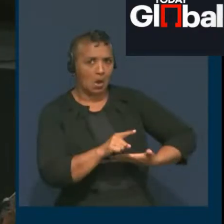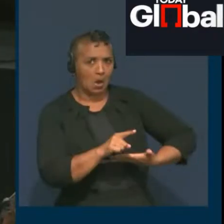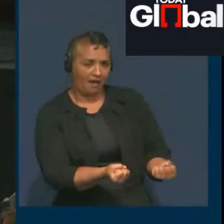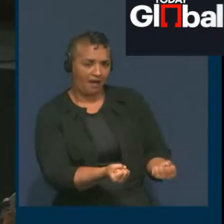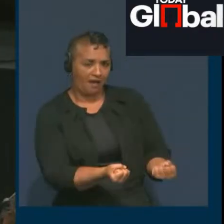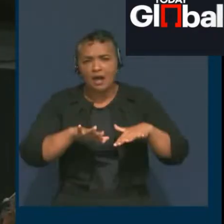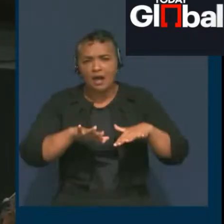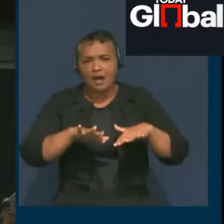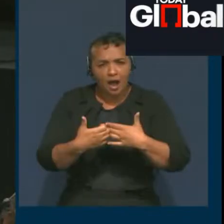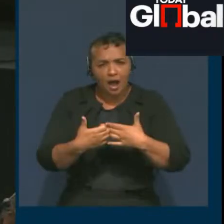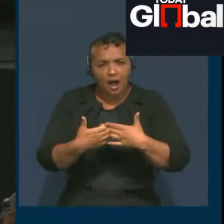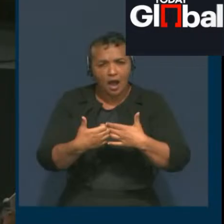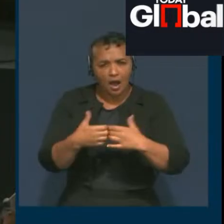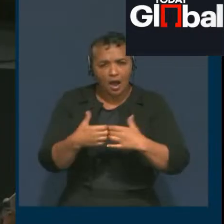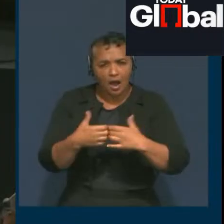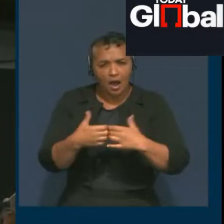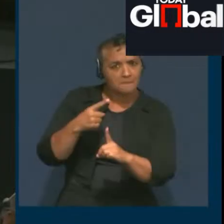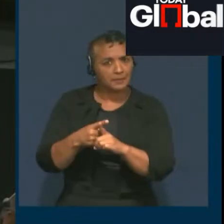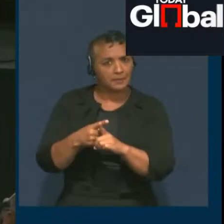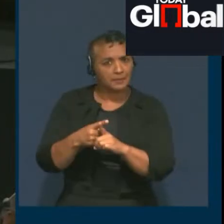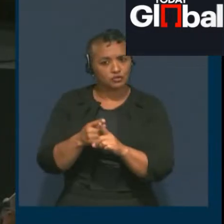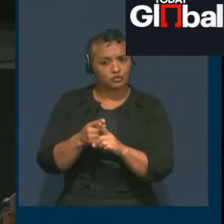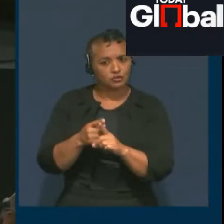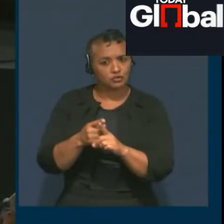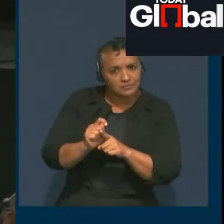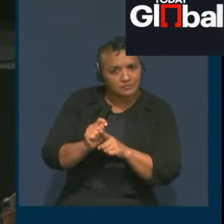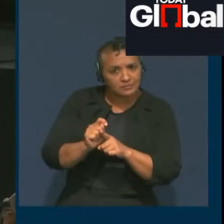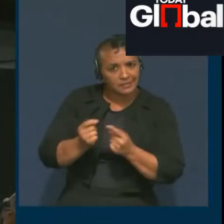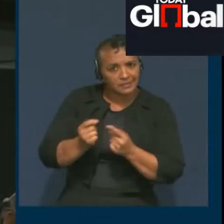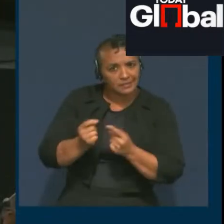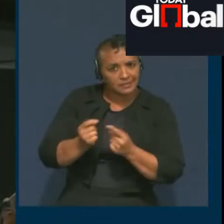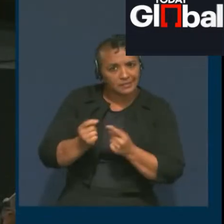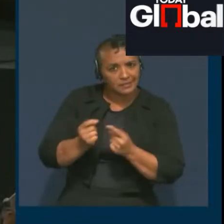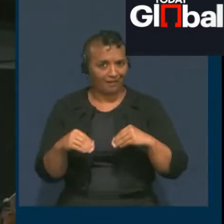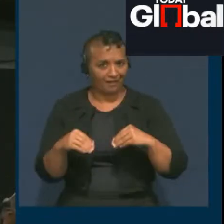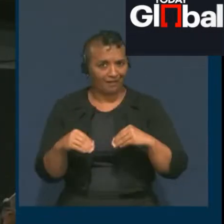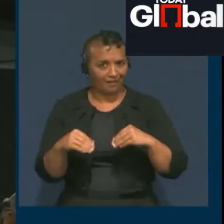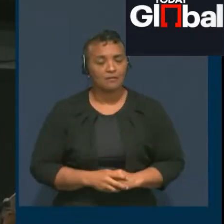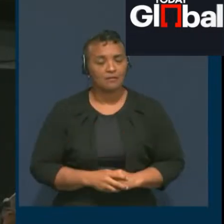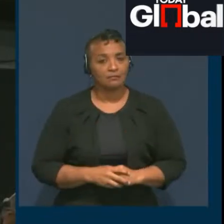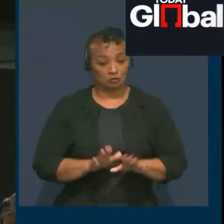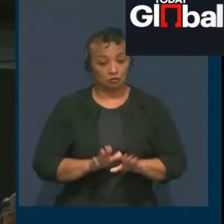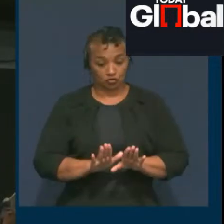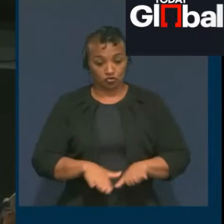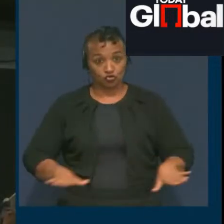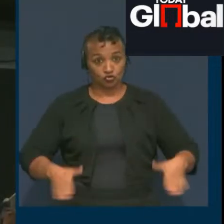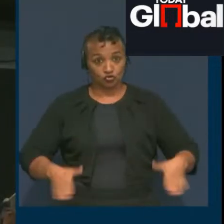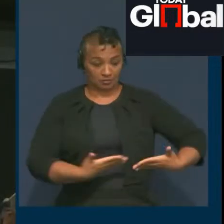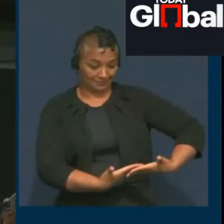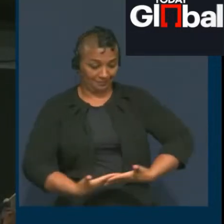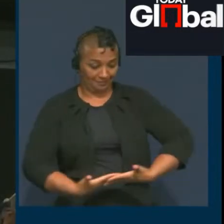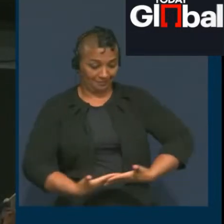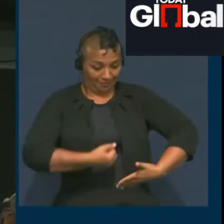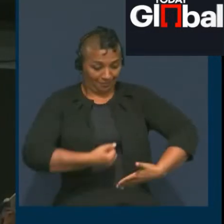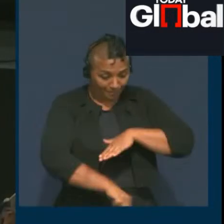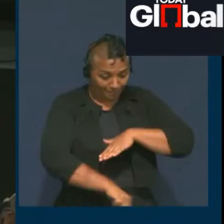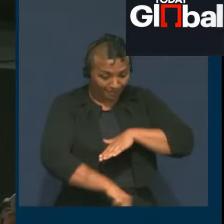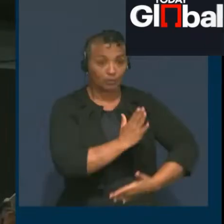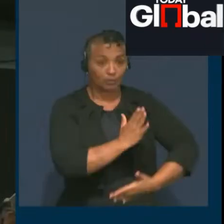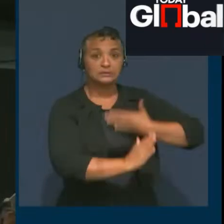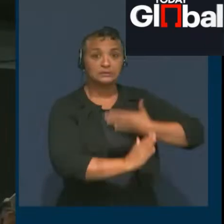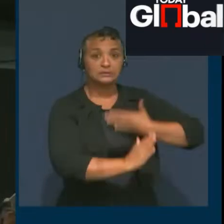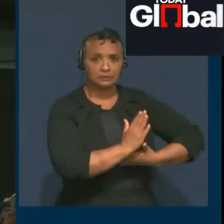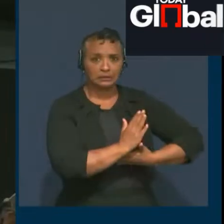and what treatments are provided? How are these children and are they transferred to